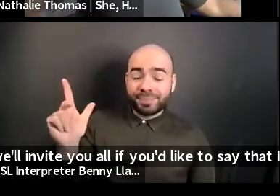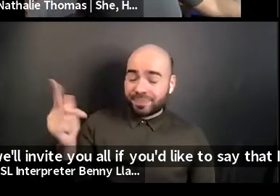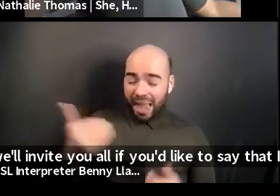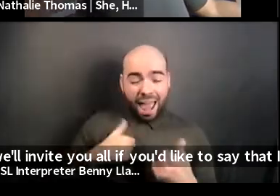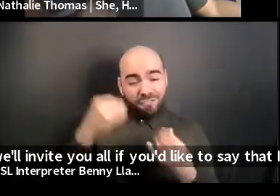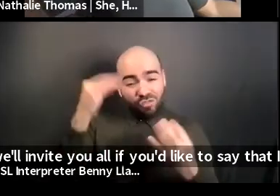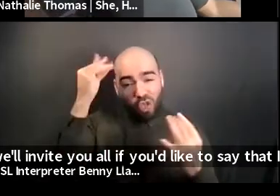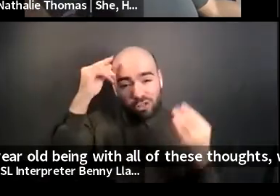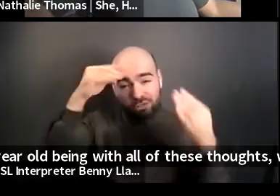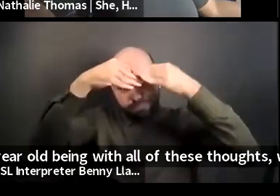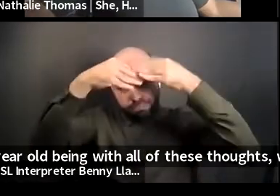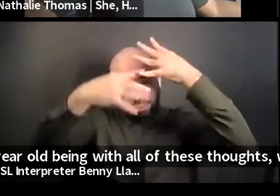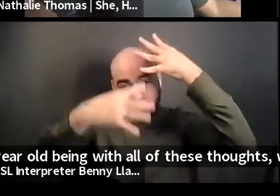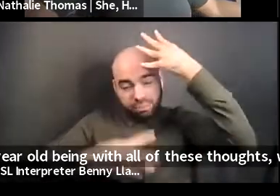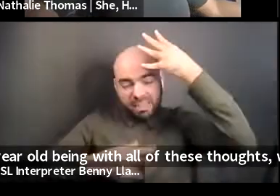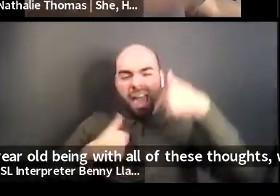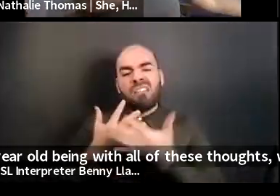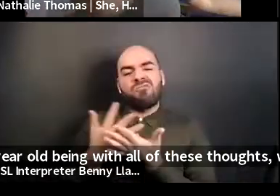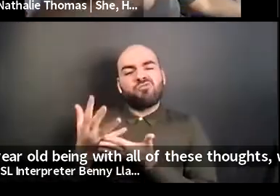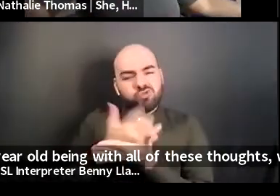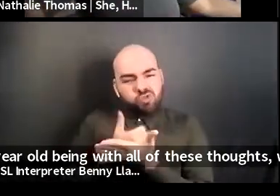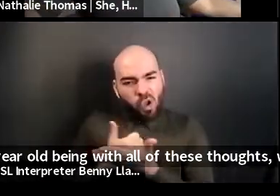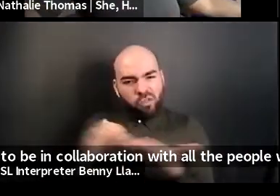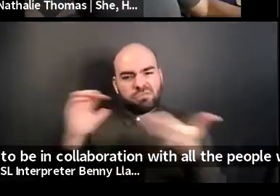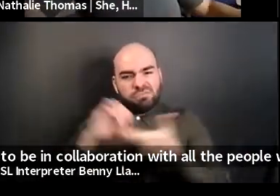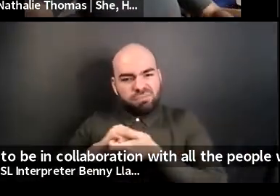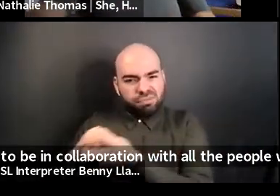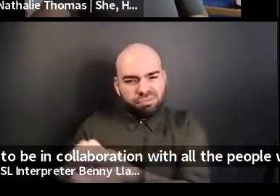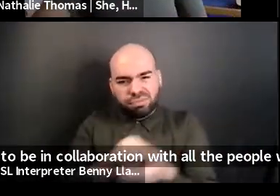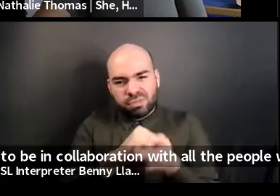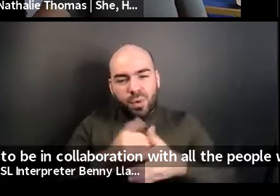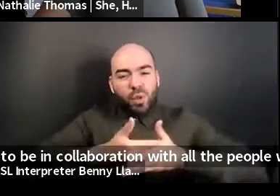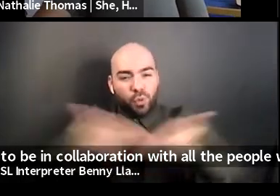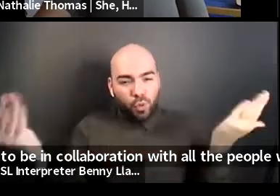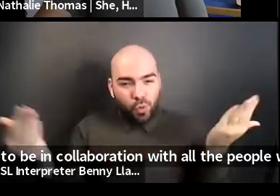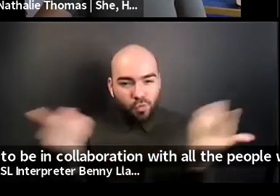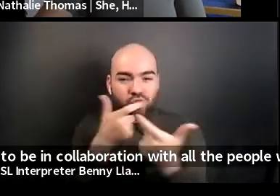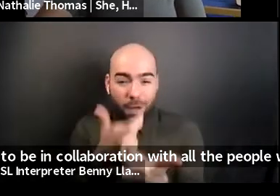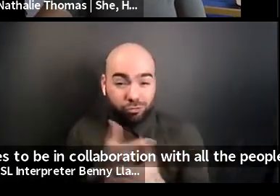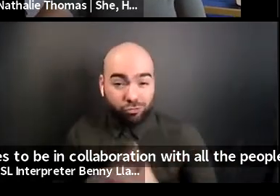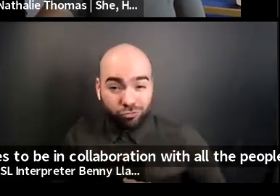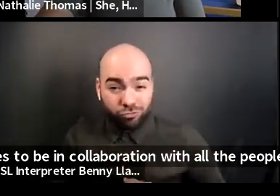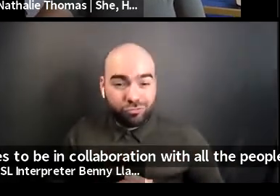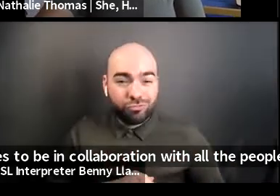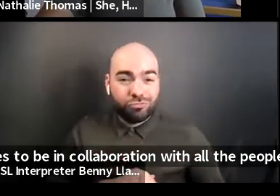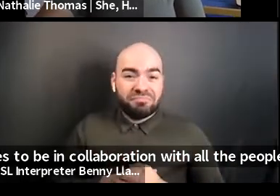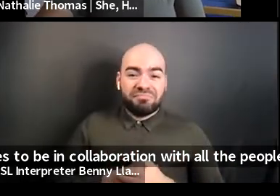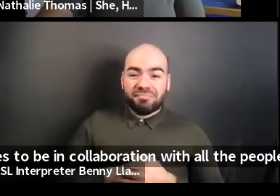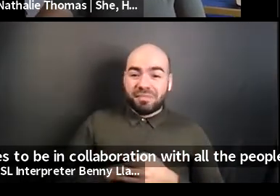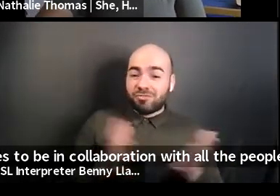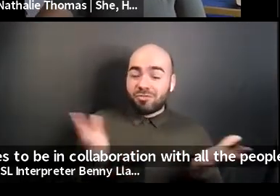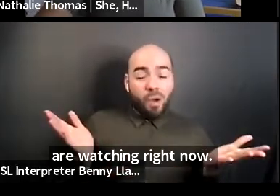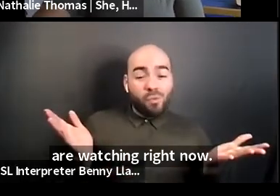who deserves to be in collaboration with all of you people who are watching right now. And I wonder if that is